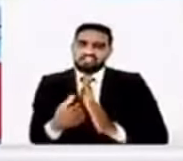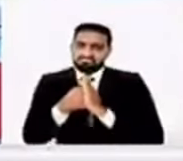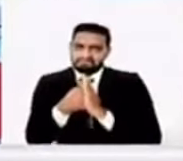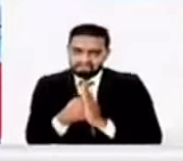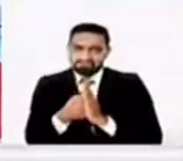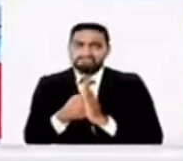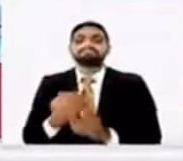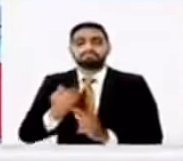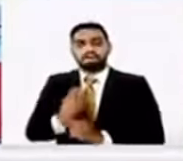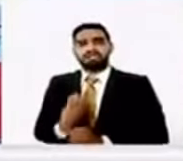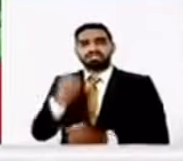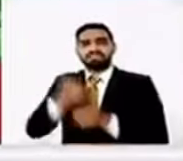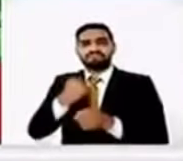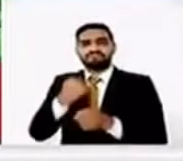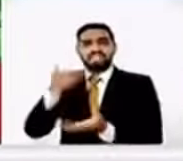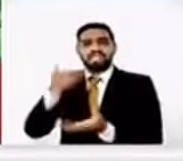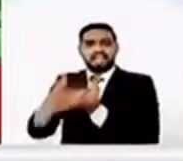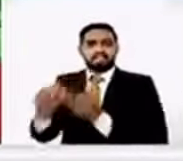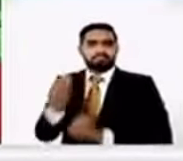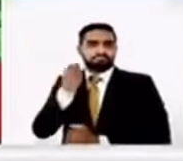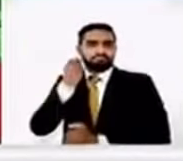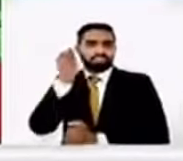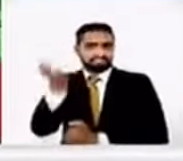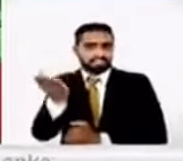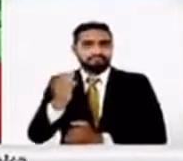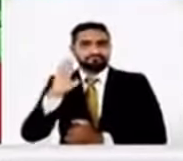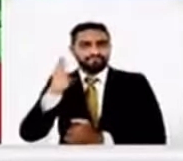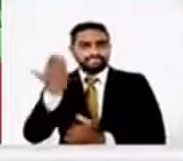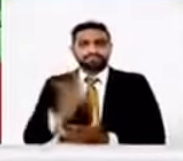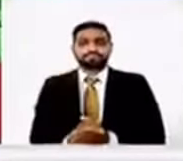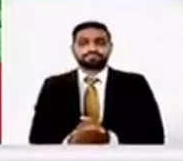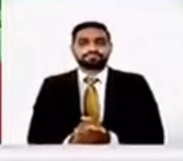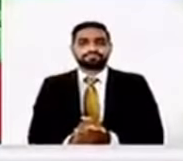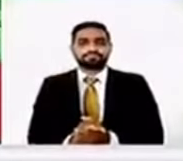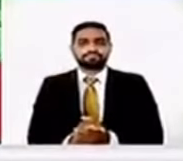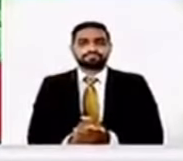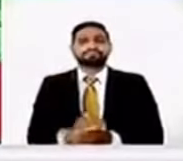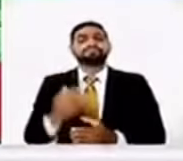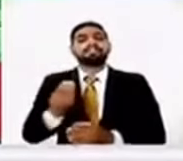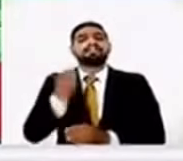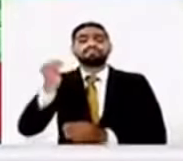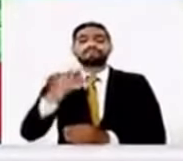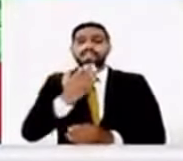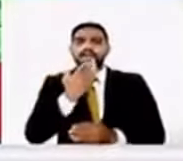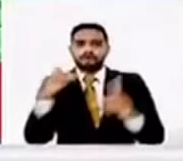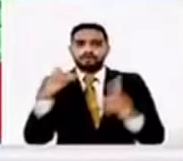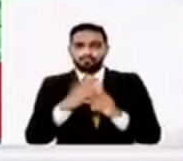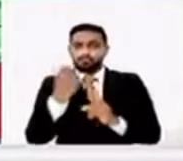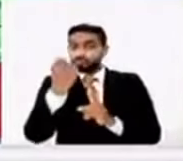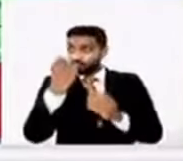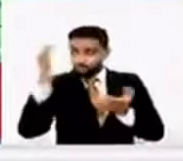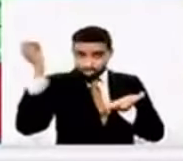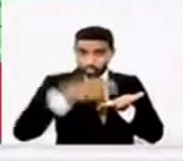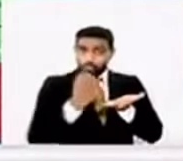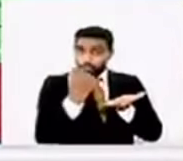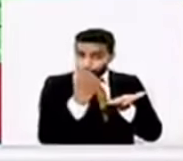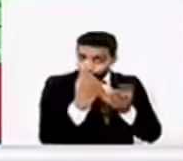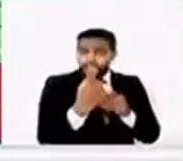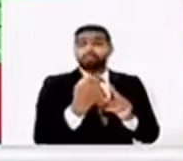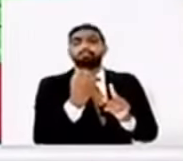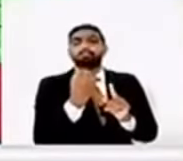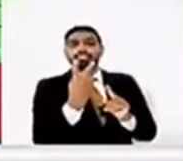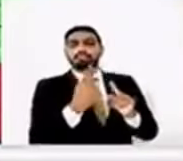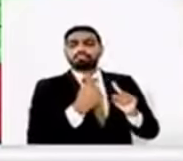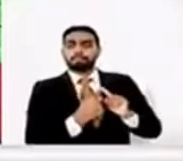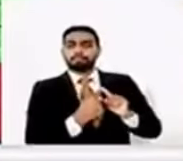special concession. And offering this 2 rupees would benefit those families, especially the people who are